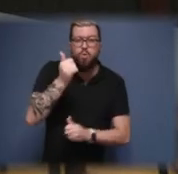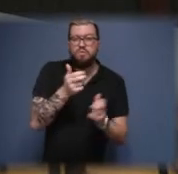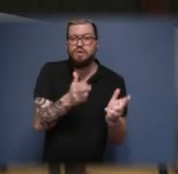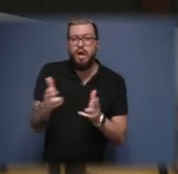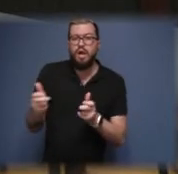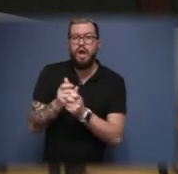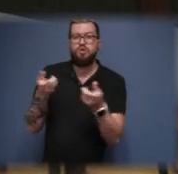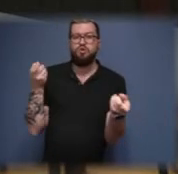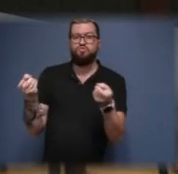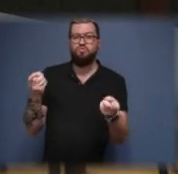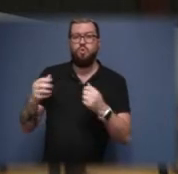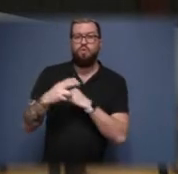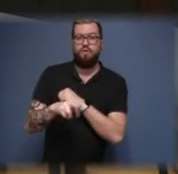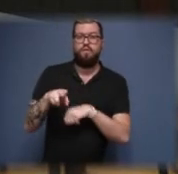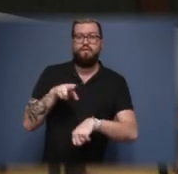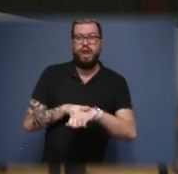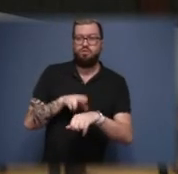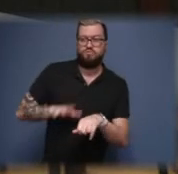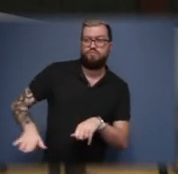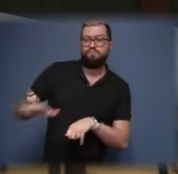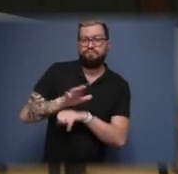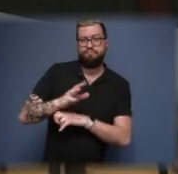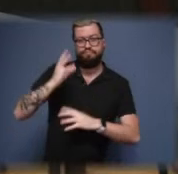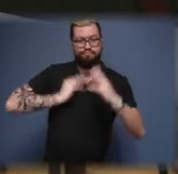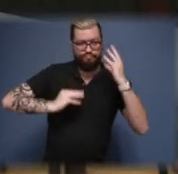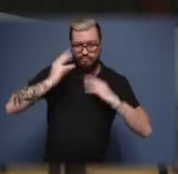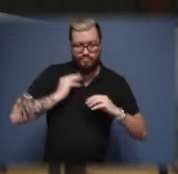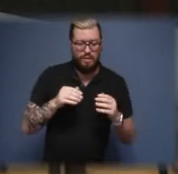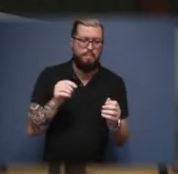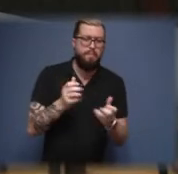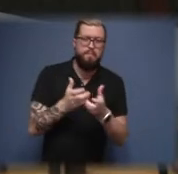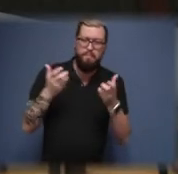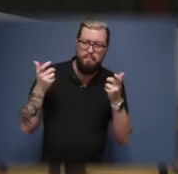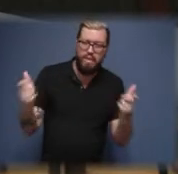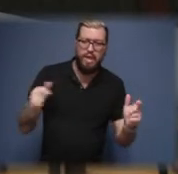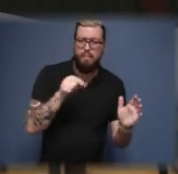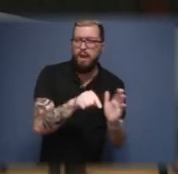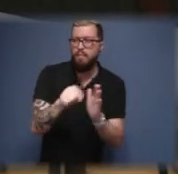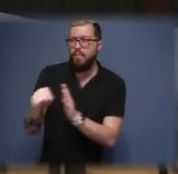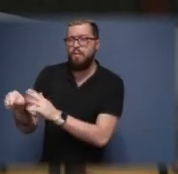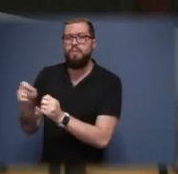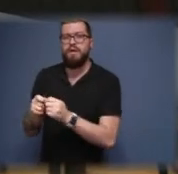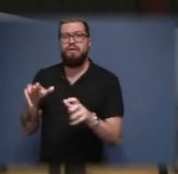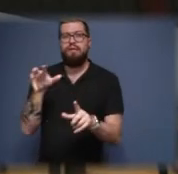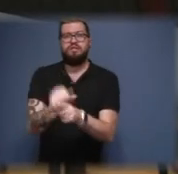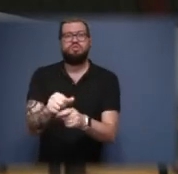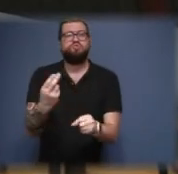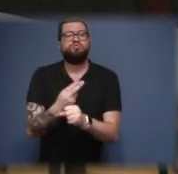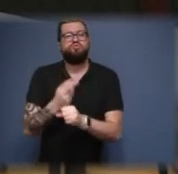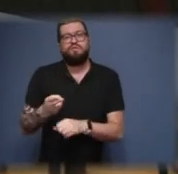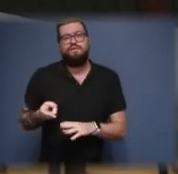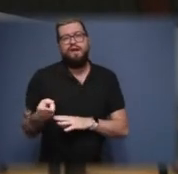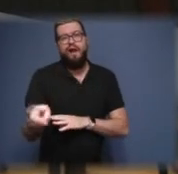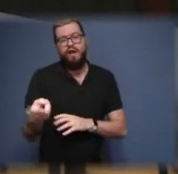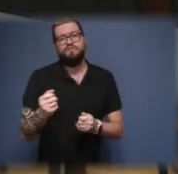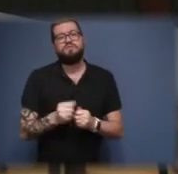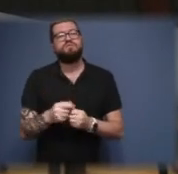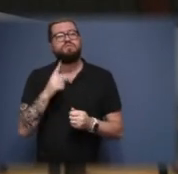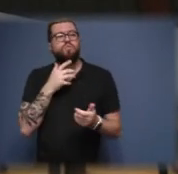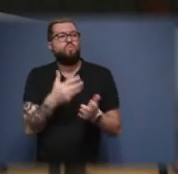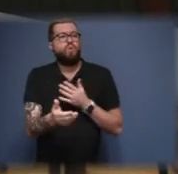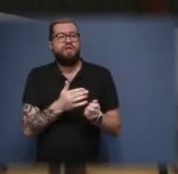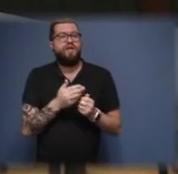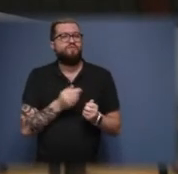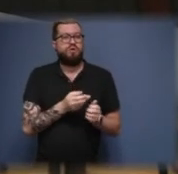gun-controlled nations, has experienced mass murders and attacks using knives. Whatever weapon